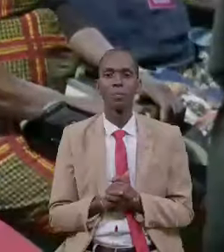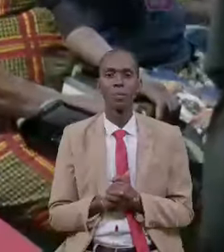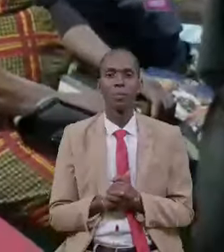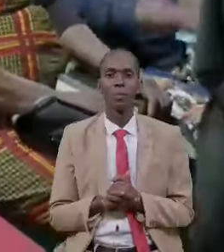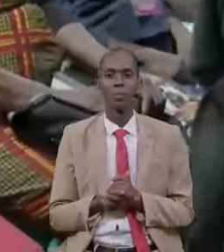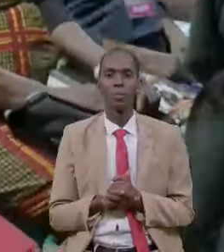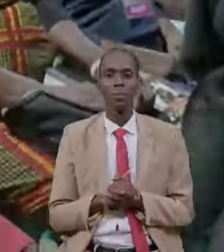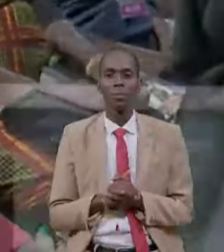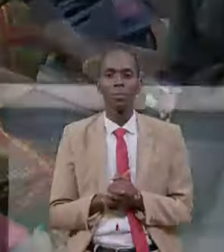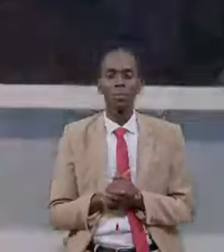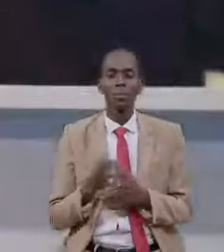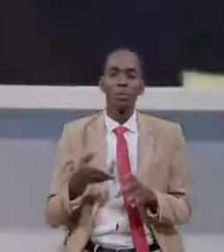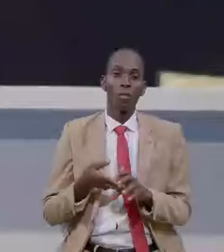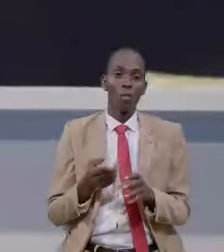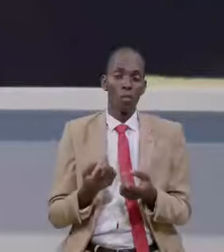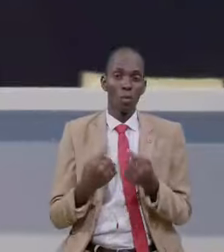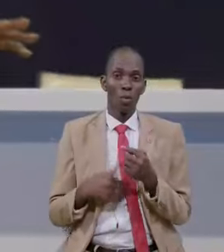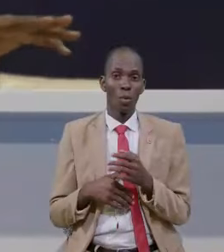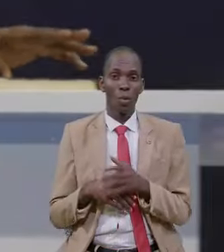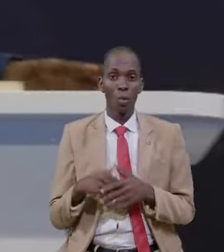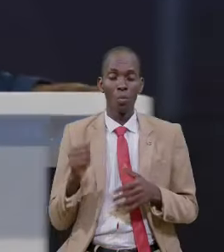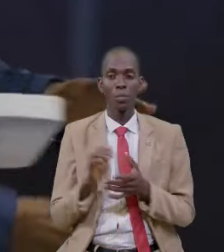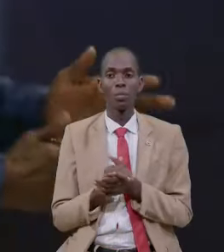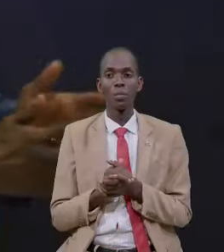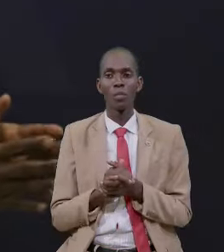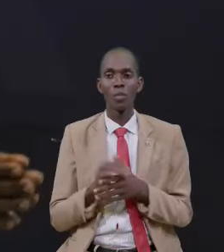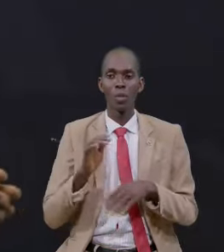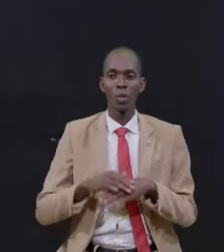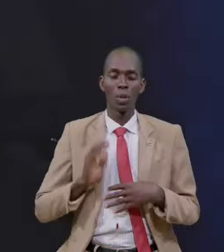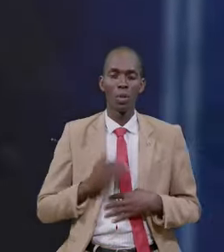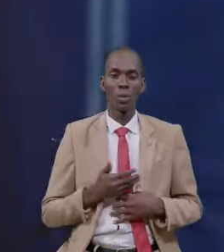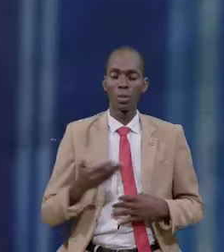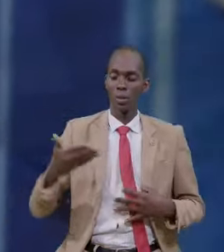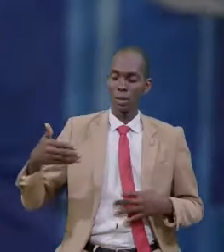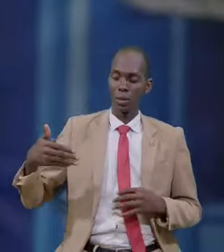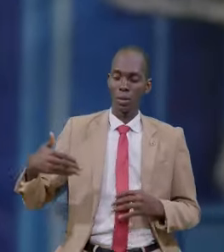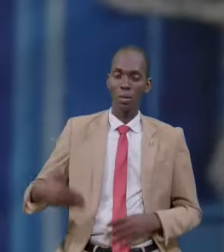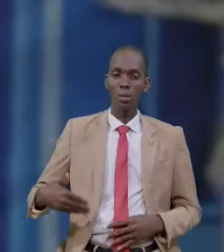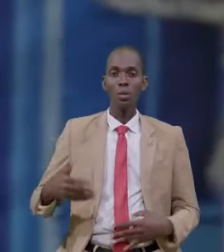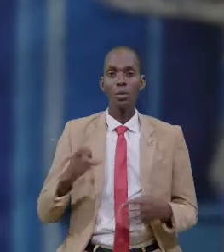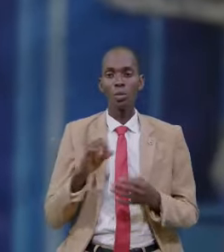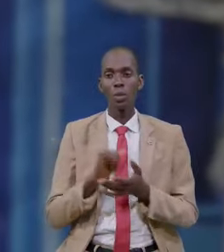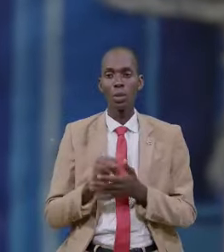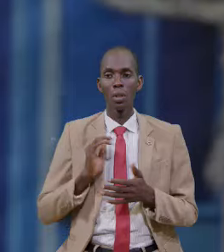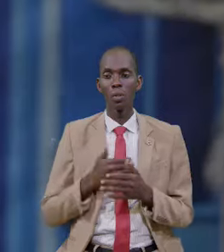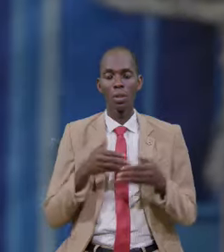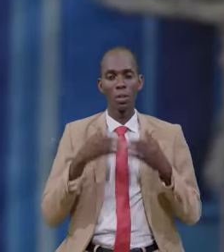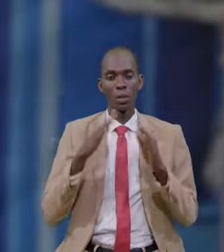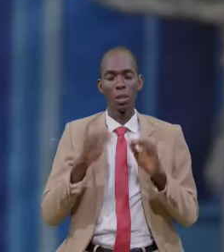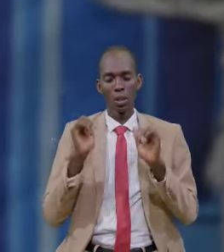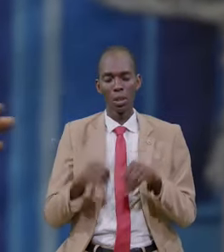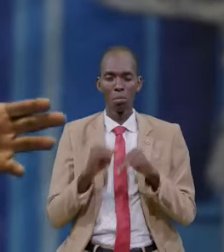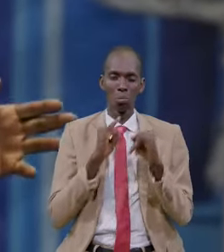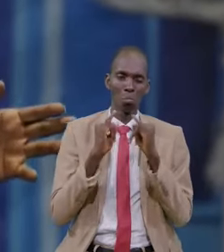Come out here on our side here so that our leaders can interview you.